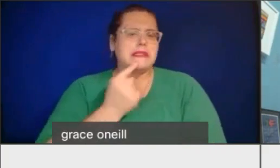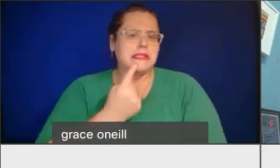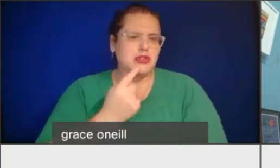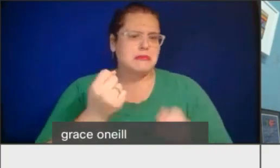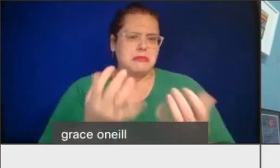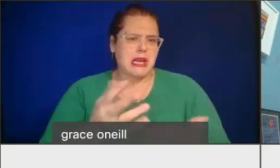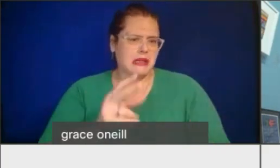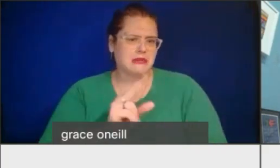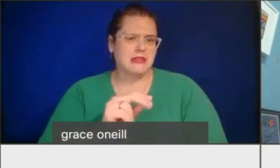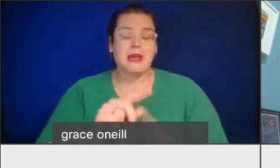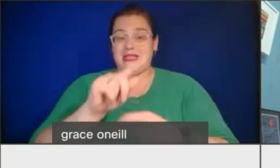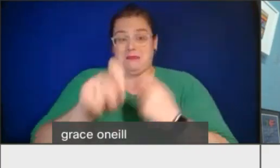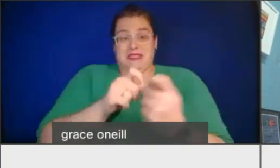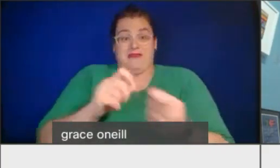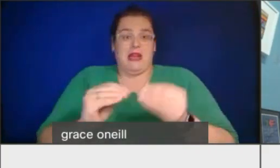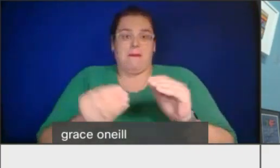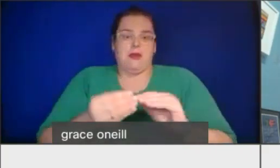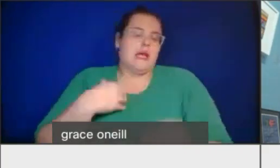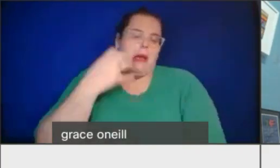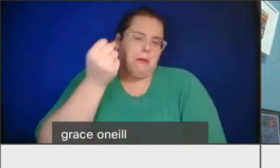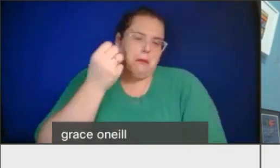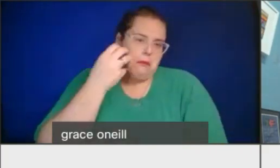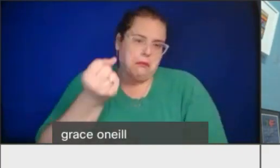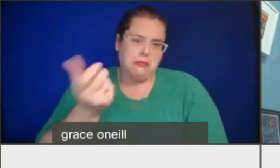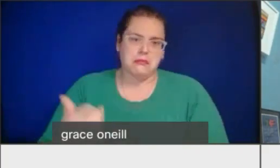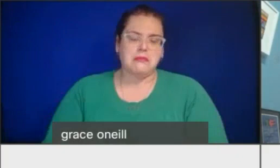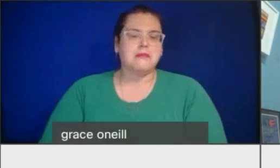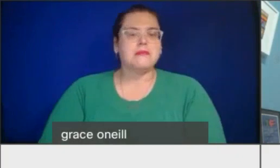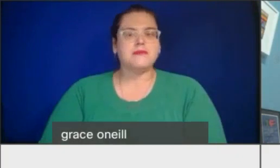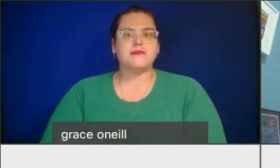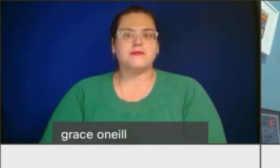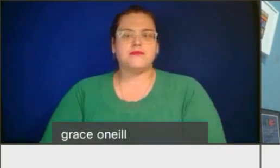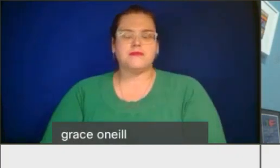I'd only be speculating if I answered that right now.